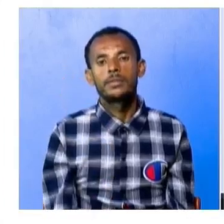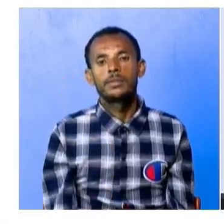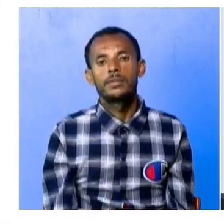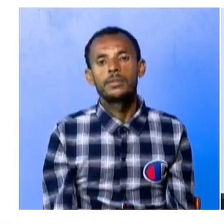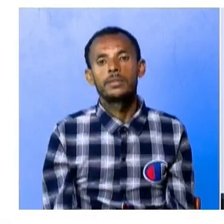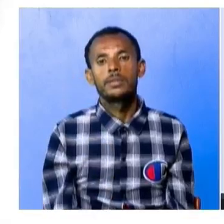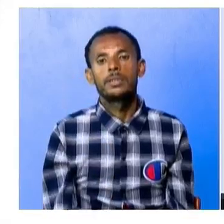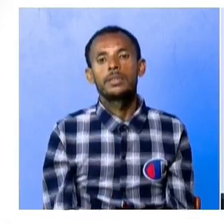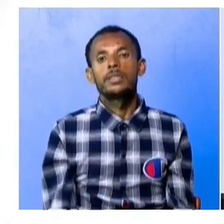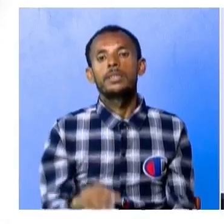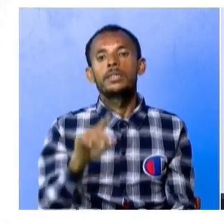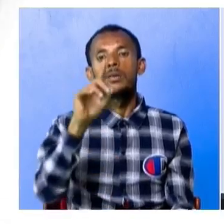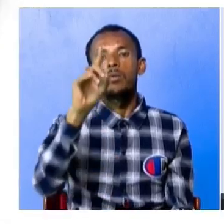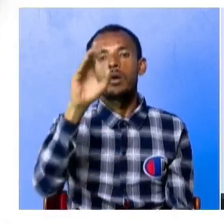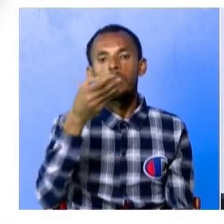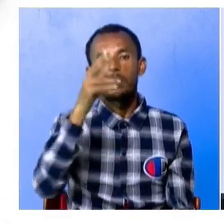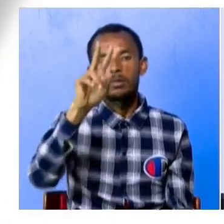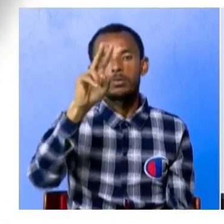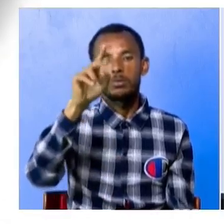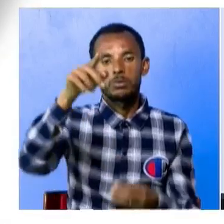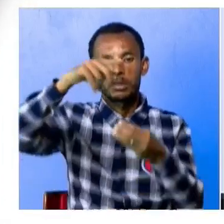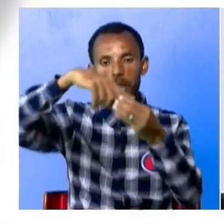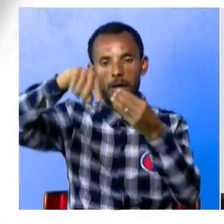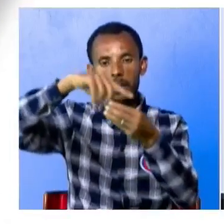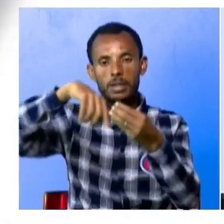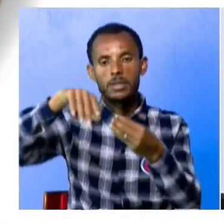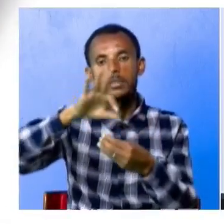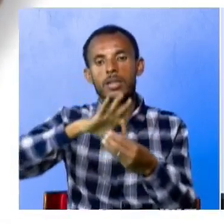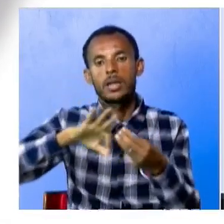a semicircle,